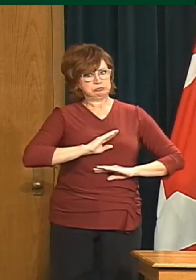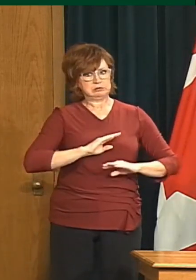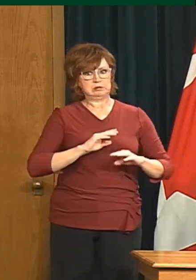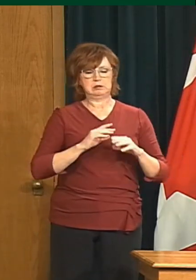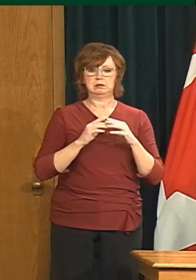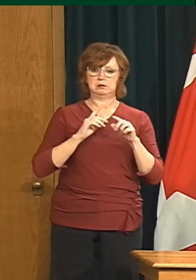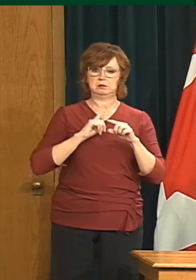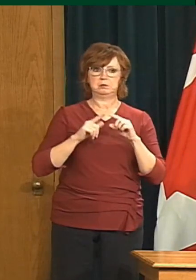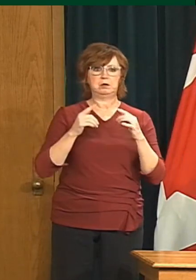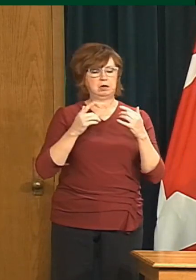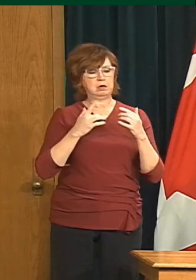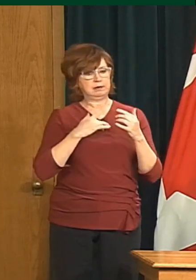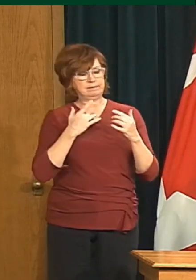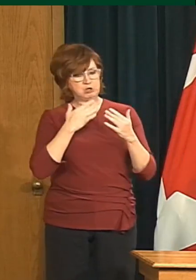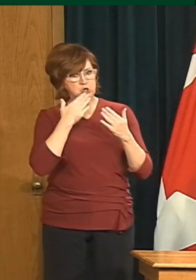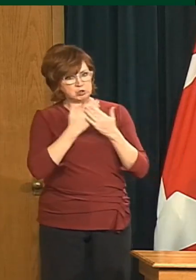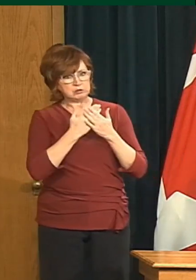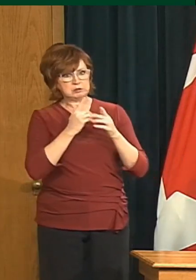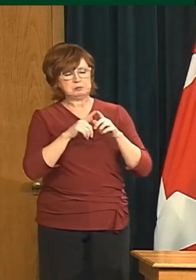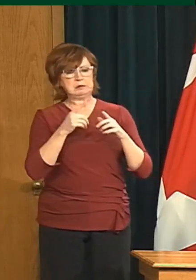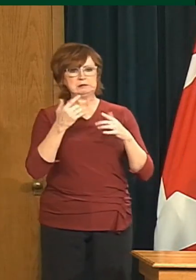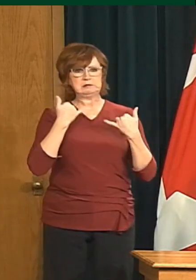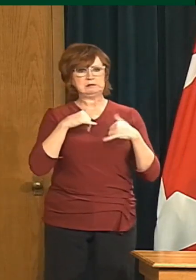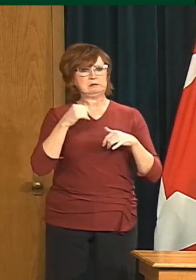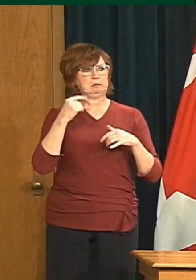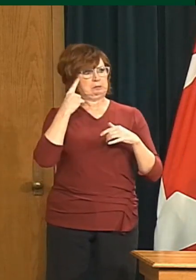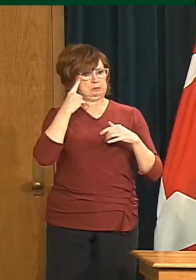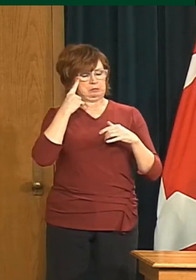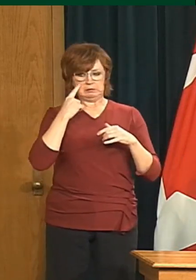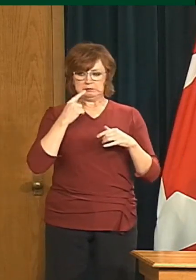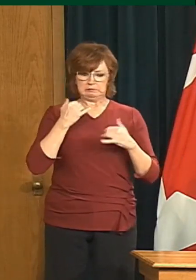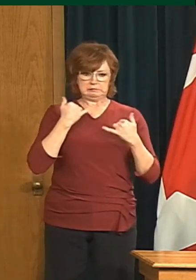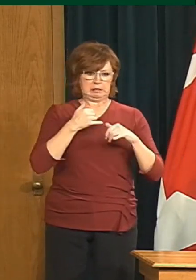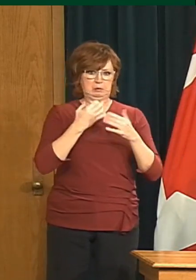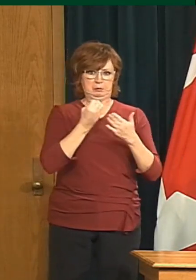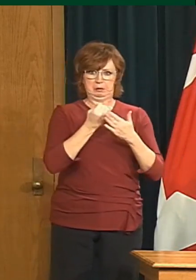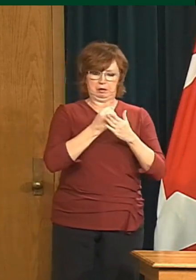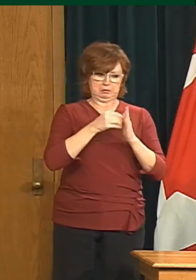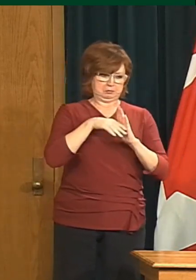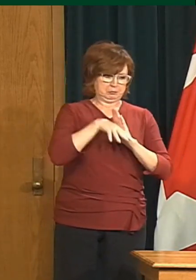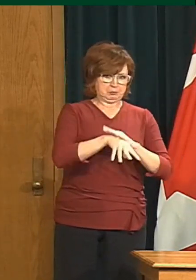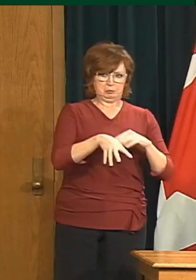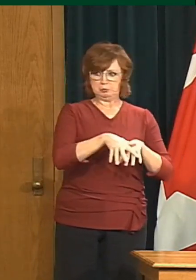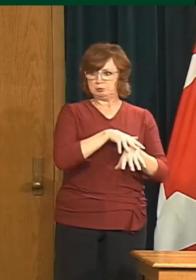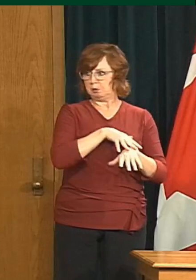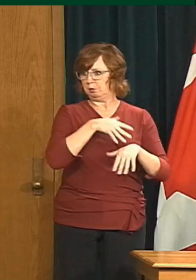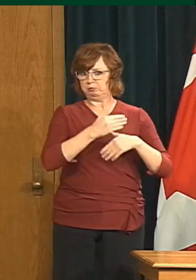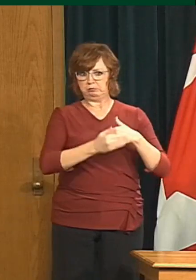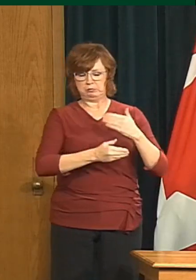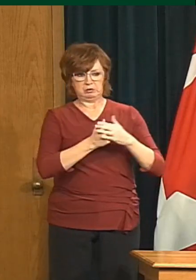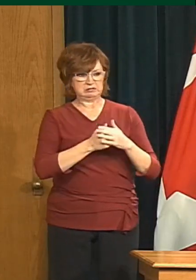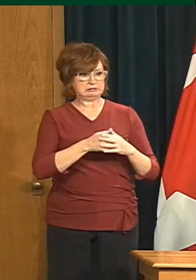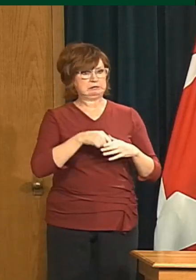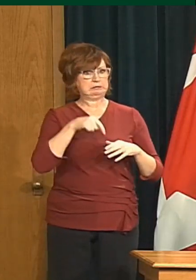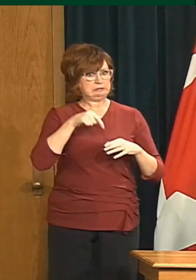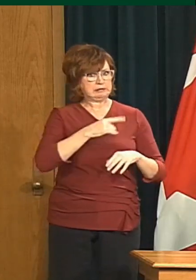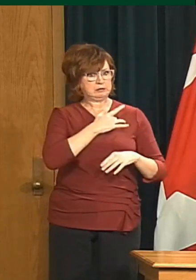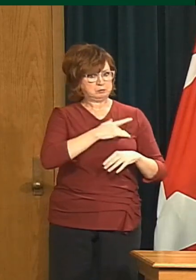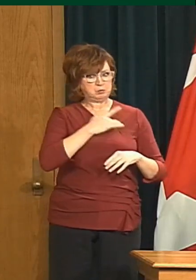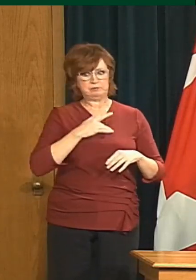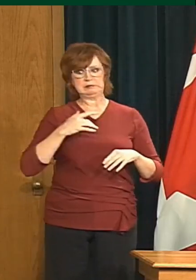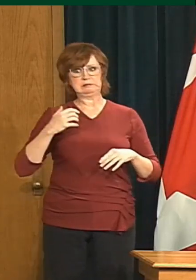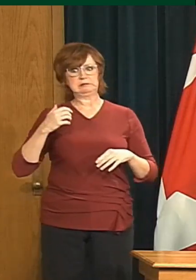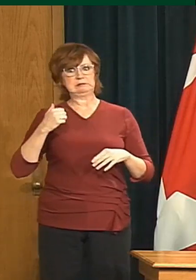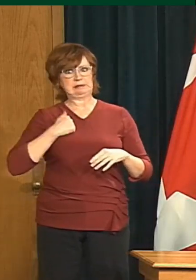today, not just here in our province, but across our nation and around the world. So the Minister of Finance will go through